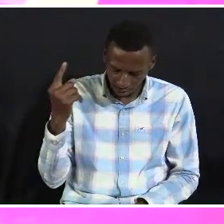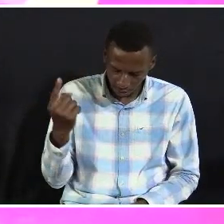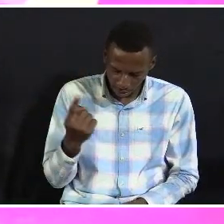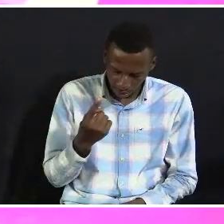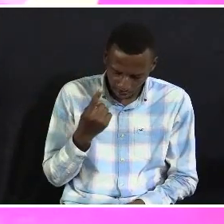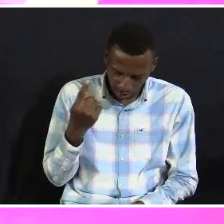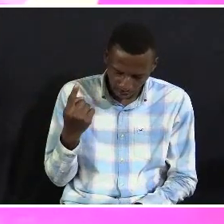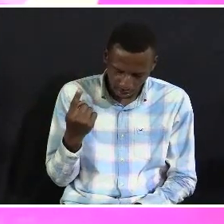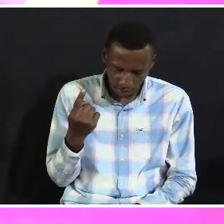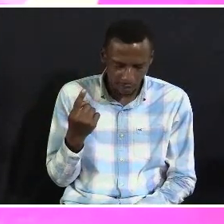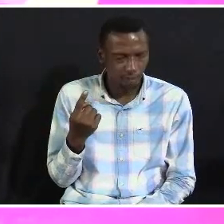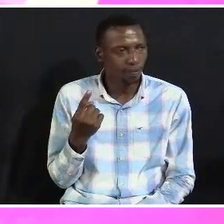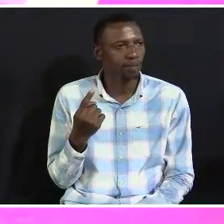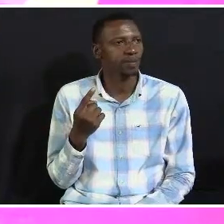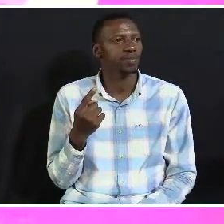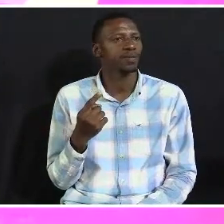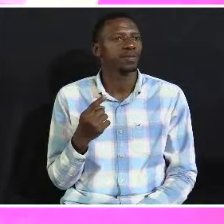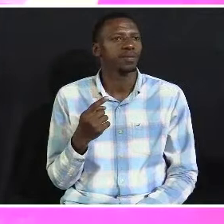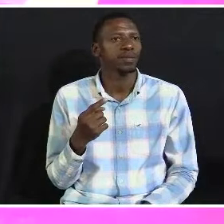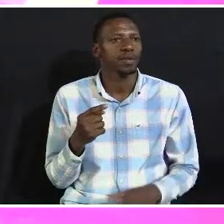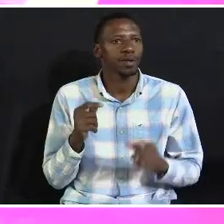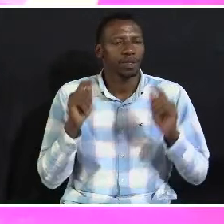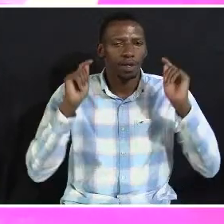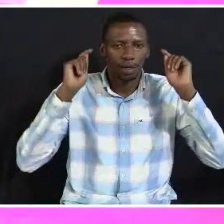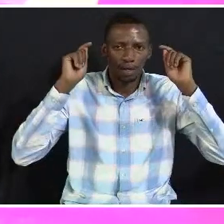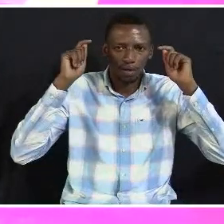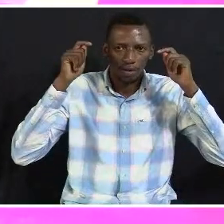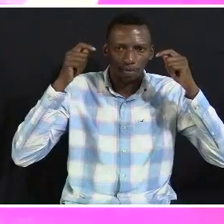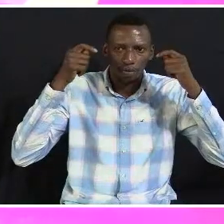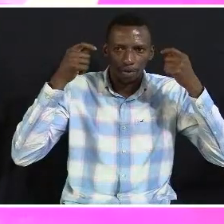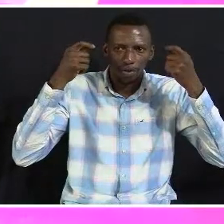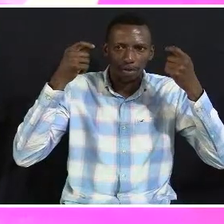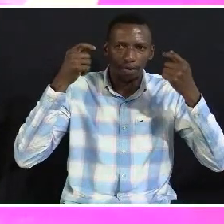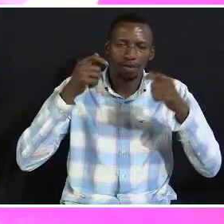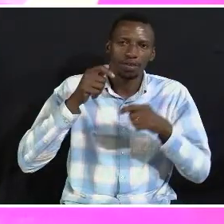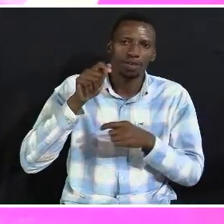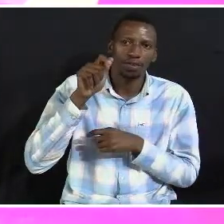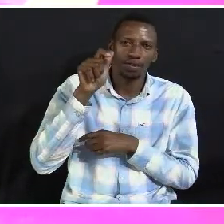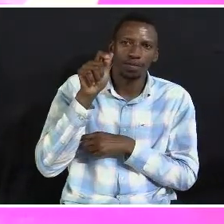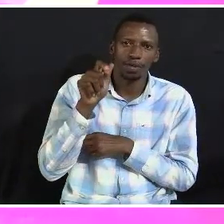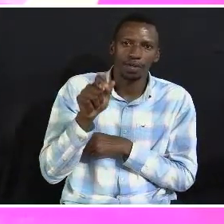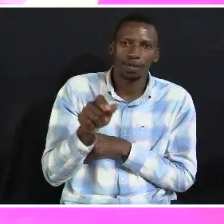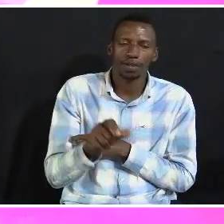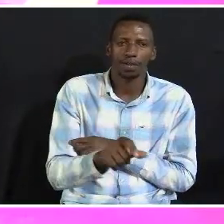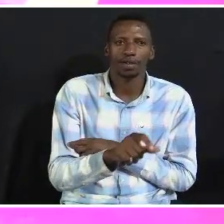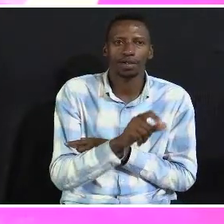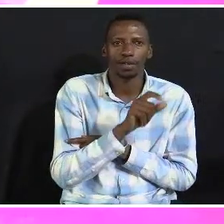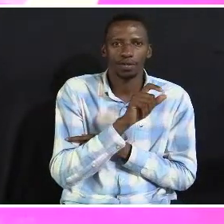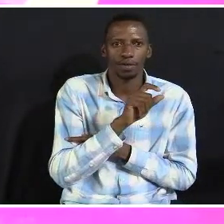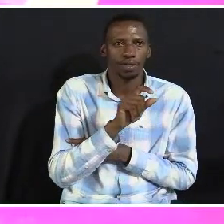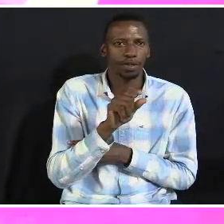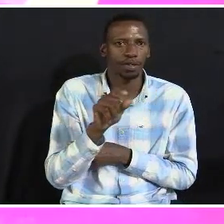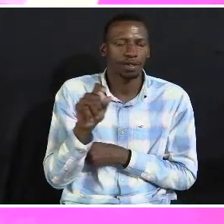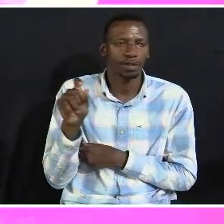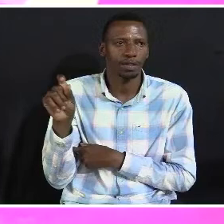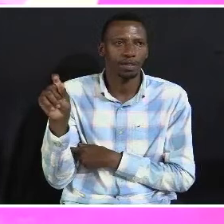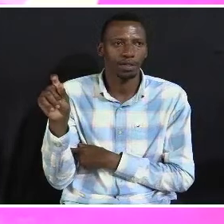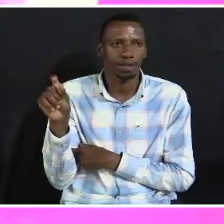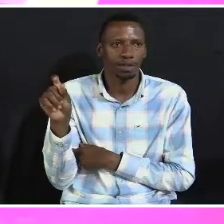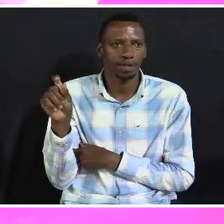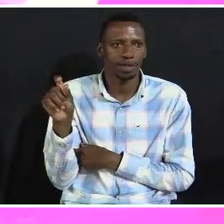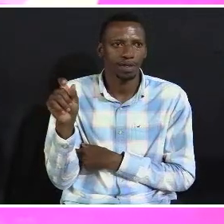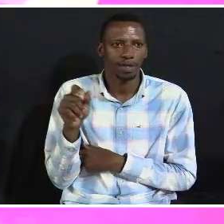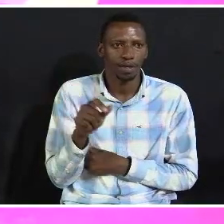trusting the Lord thee. O thou Lamb of Calvary,